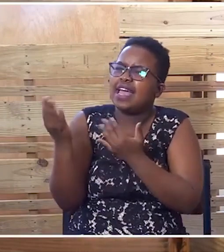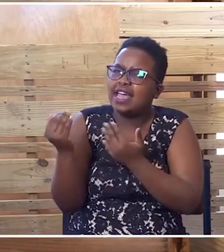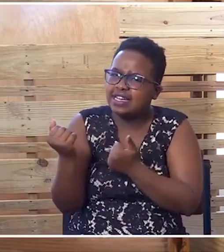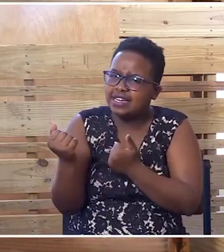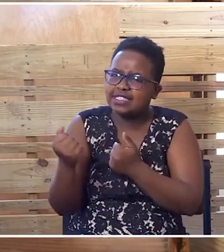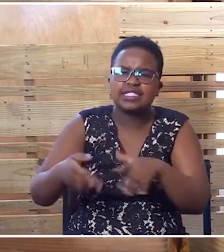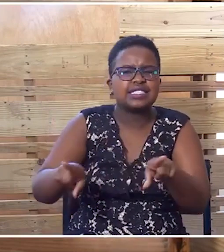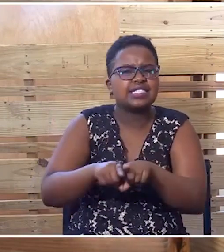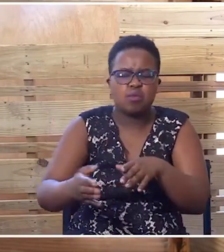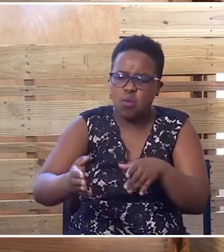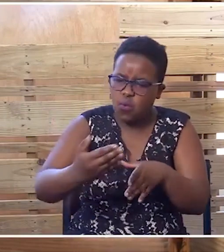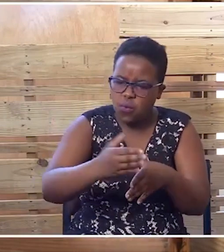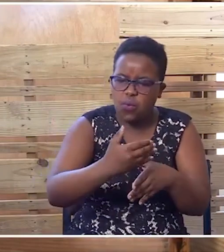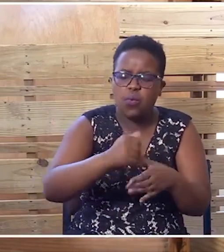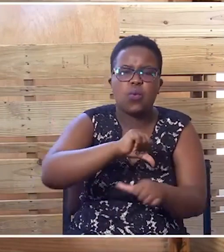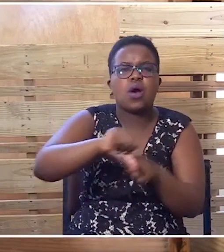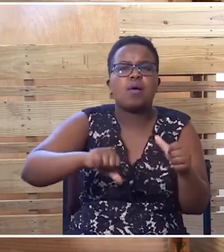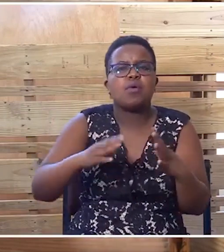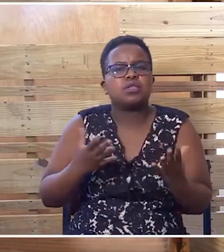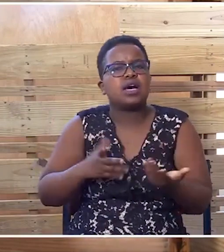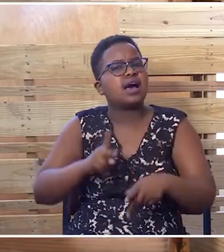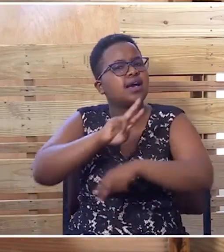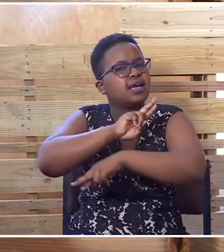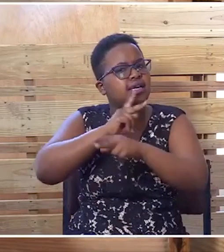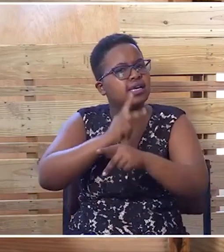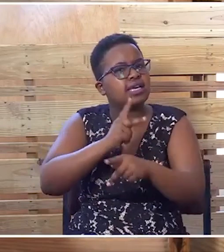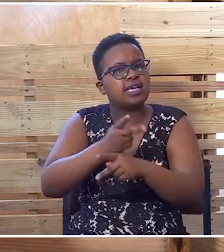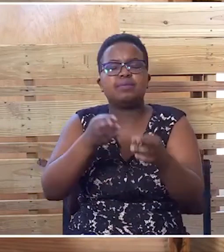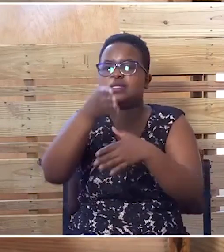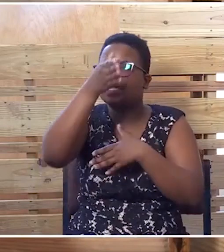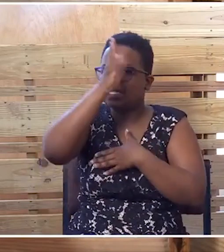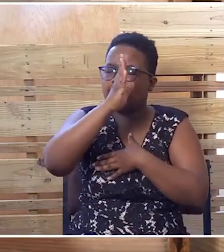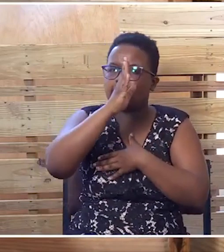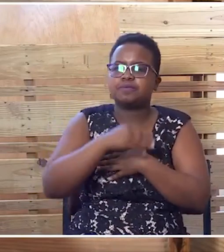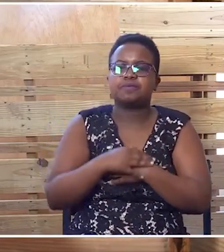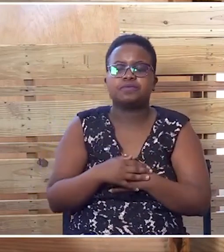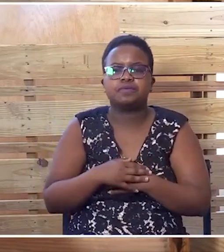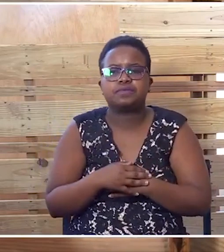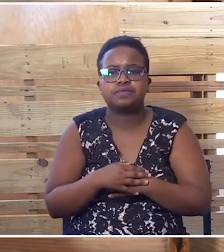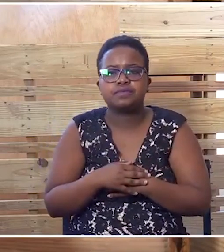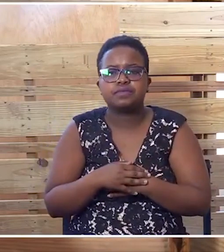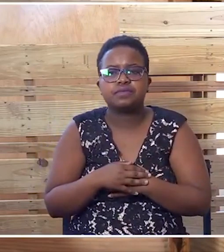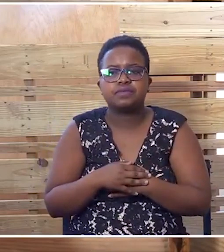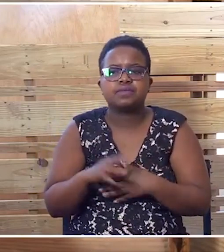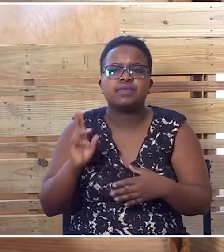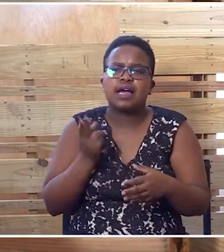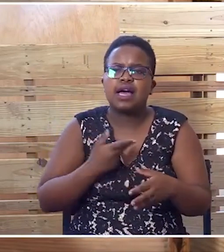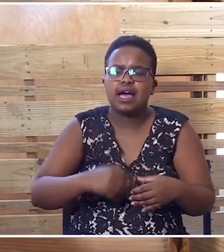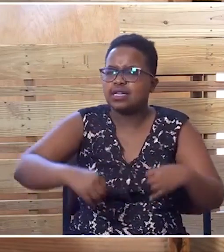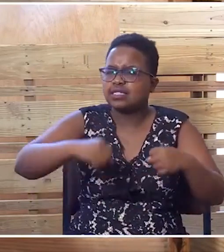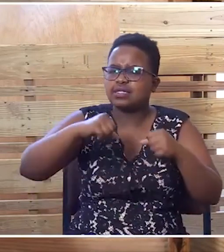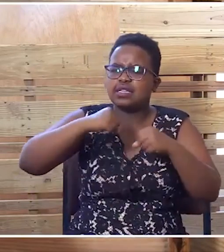forget meeting together. Yes, I know for a season like this, because of the situation that is there, that we are not able to do this